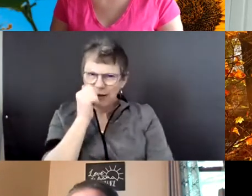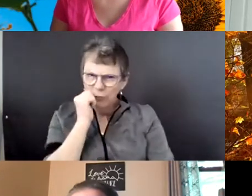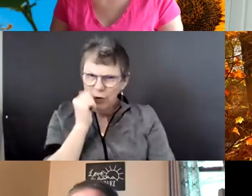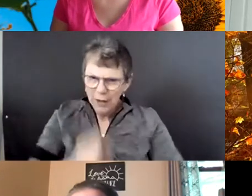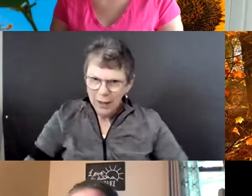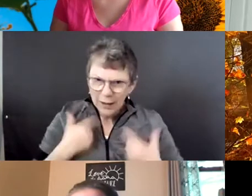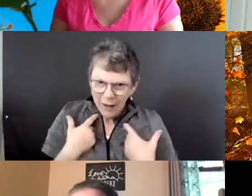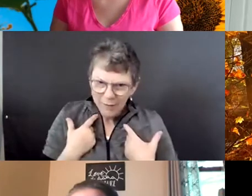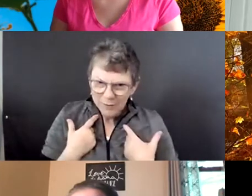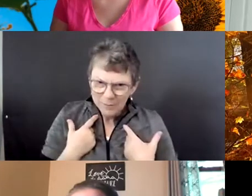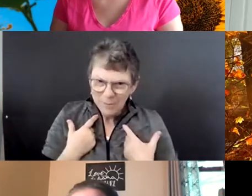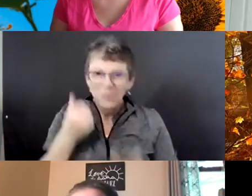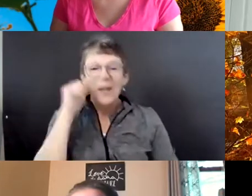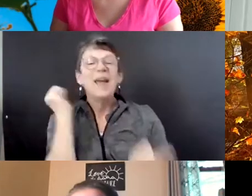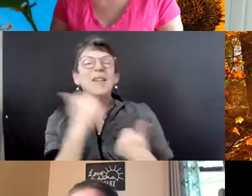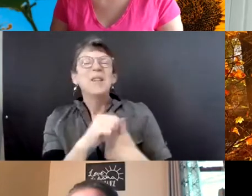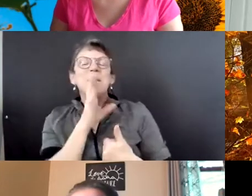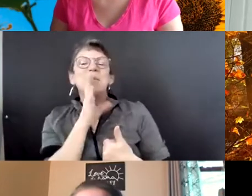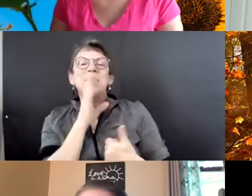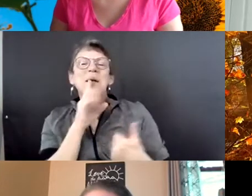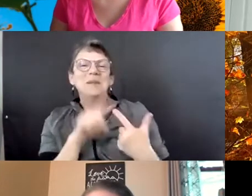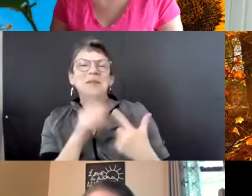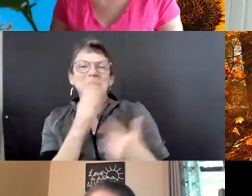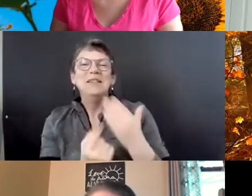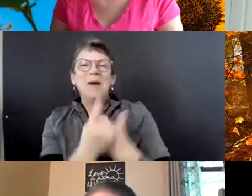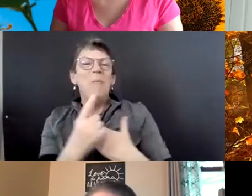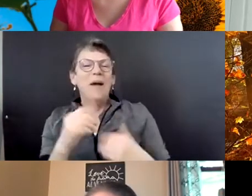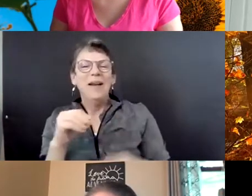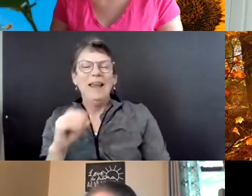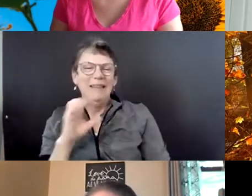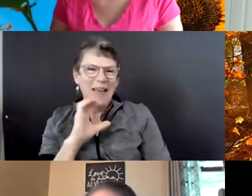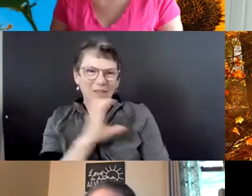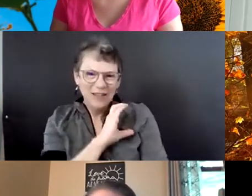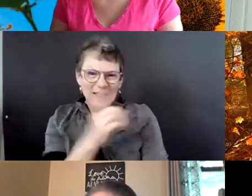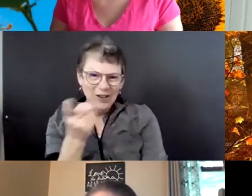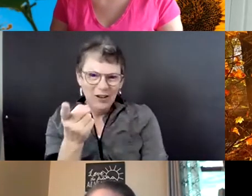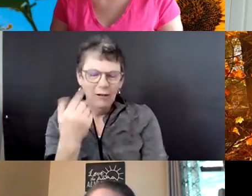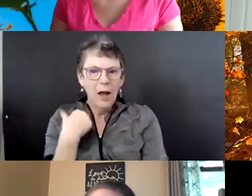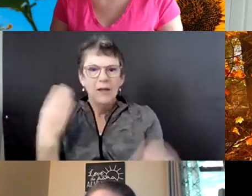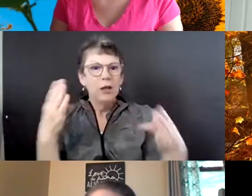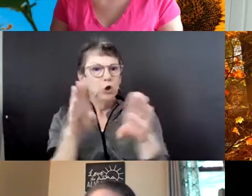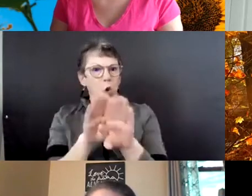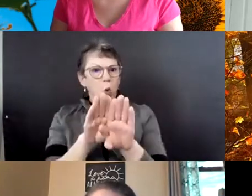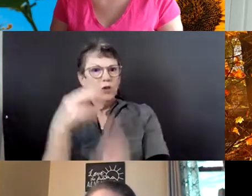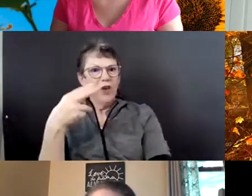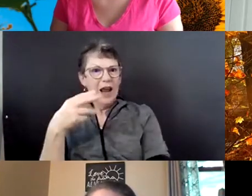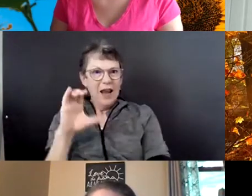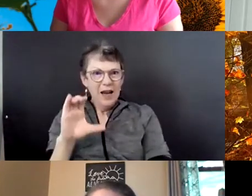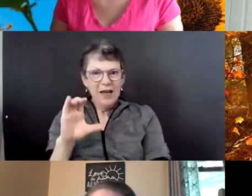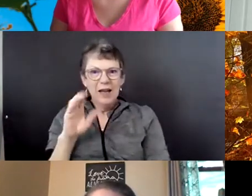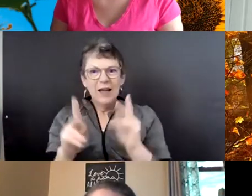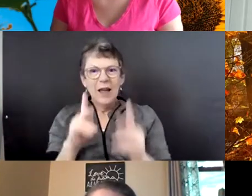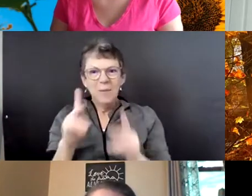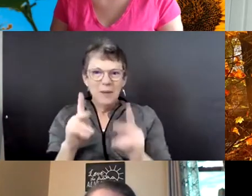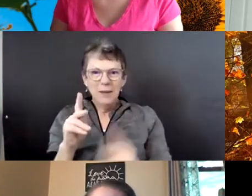in the cafeteria at JCDS about doors for handicapped people, because like we think, oh, we're putting all